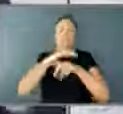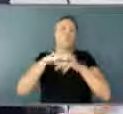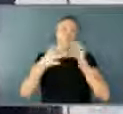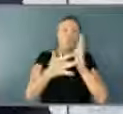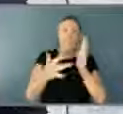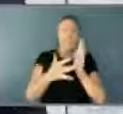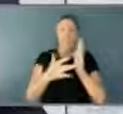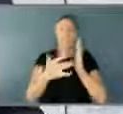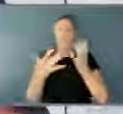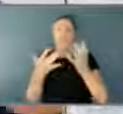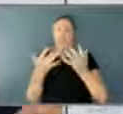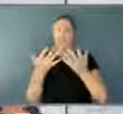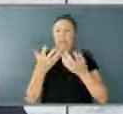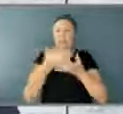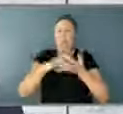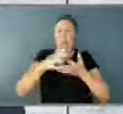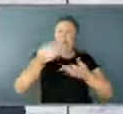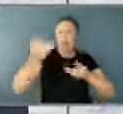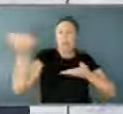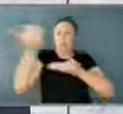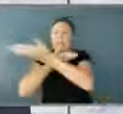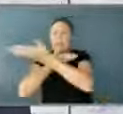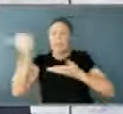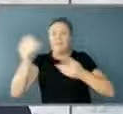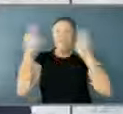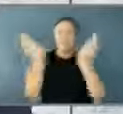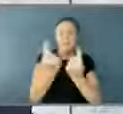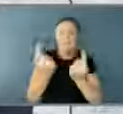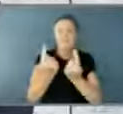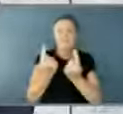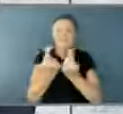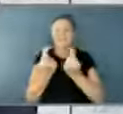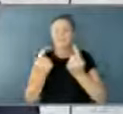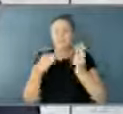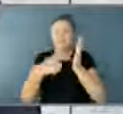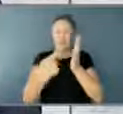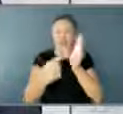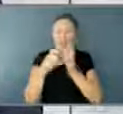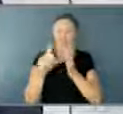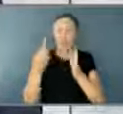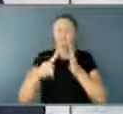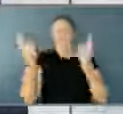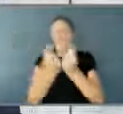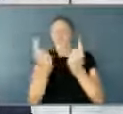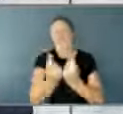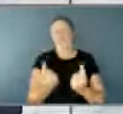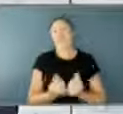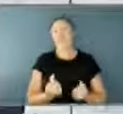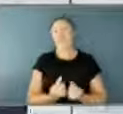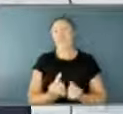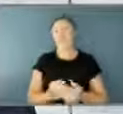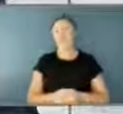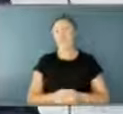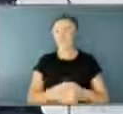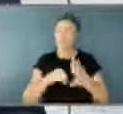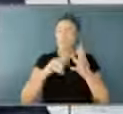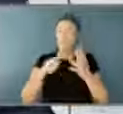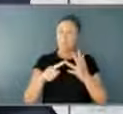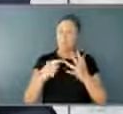the economic recovery, COVID issues and cooperation. So we will continue to work together on the